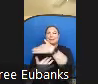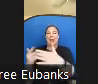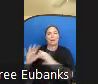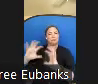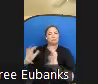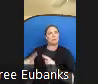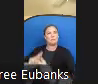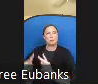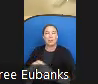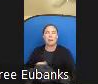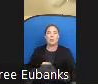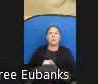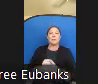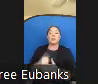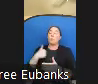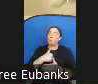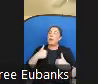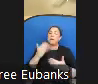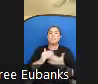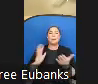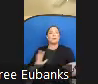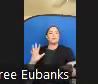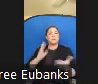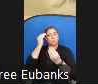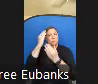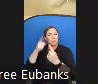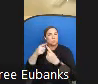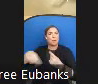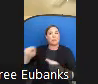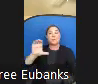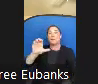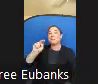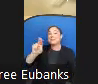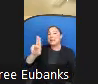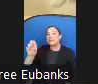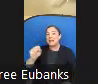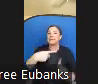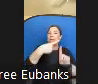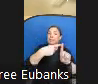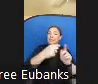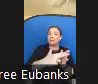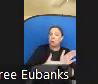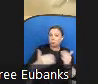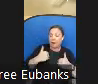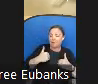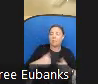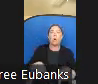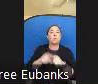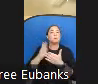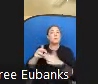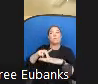about which we have some official documents like census data or lease contracts, and even some references to